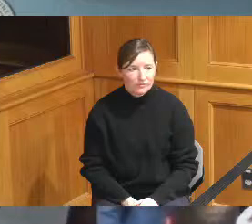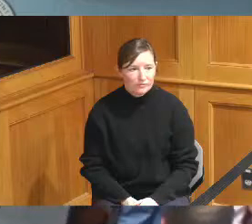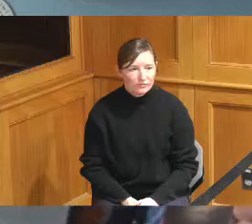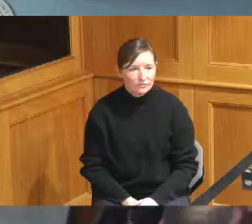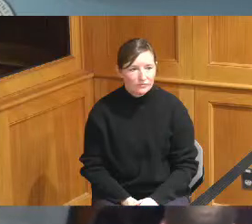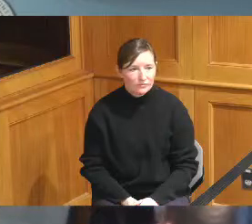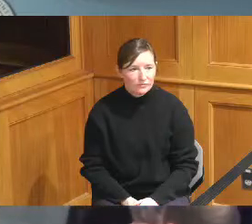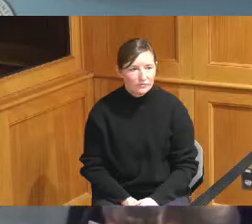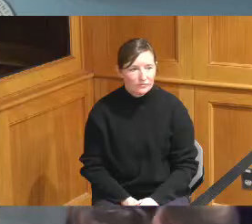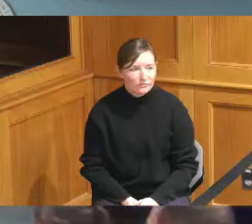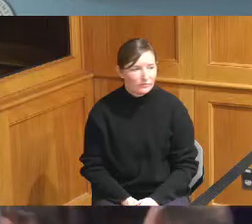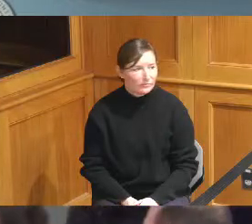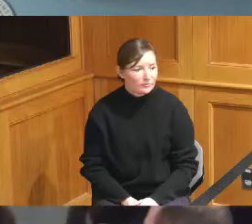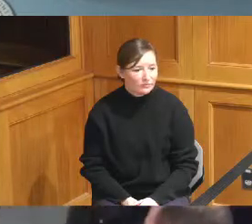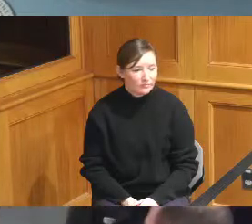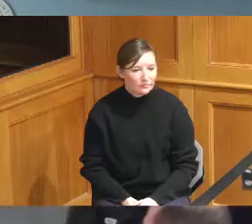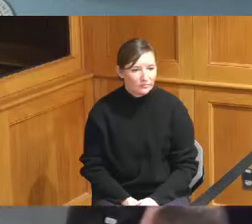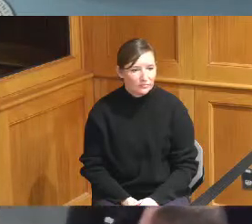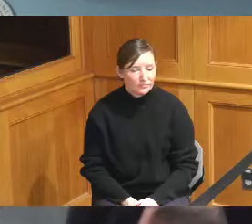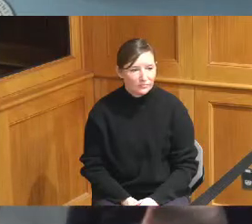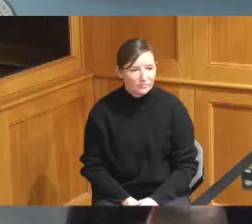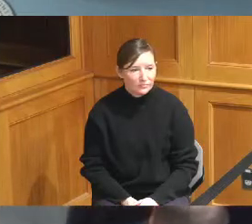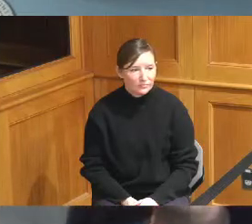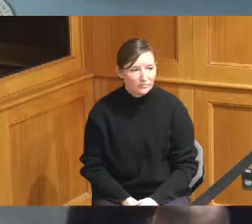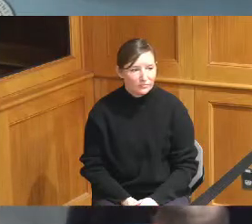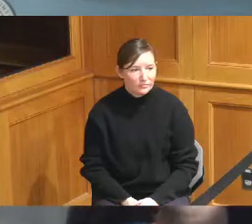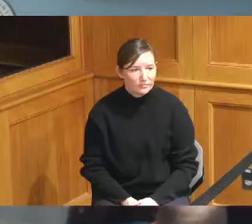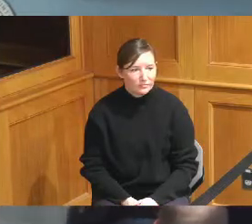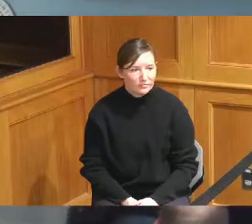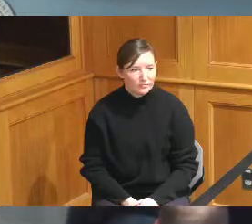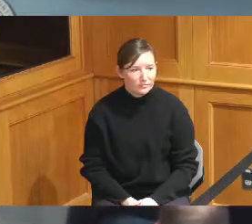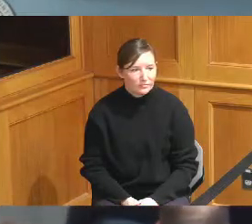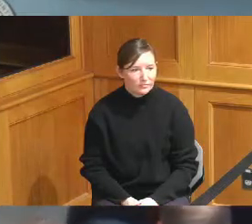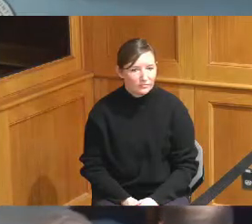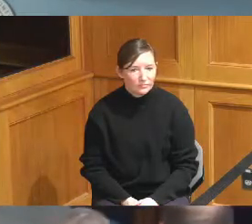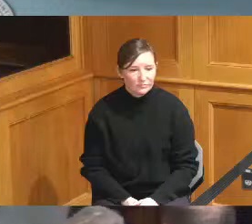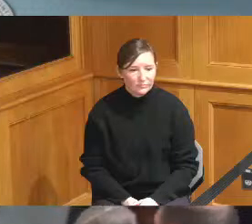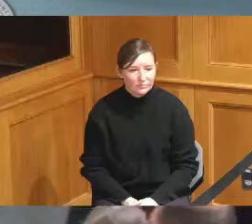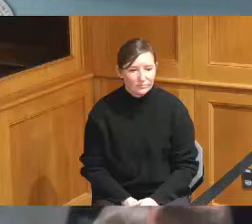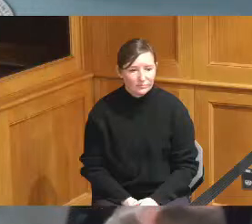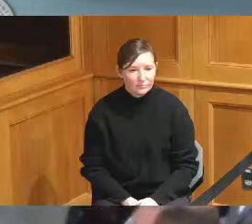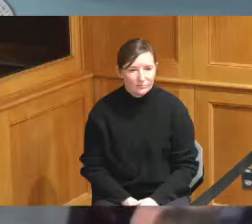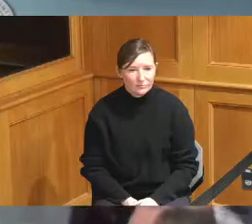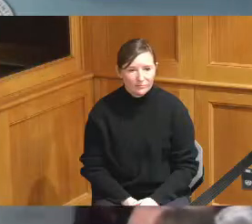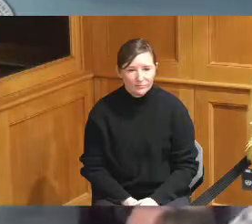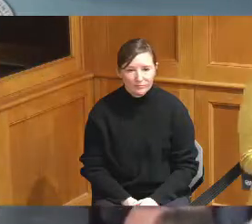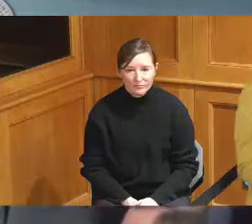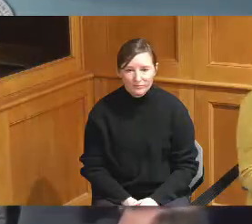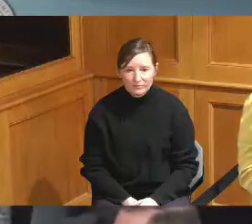Nina, you're in it. Yes, ma'am, I'm in it. Let me sneak in here. You know.